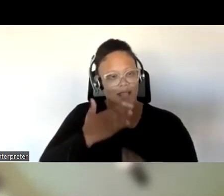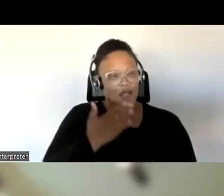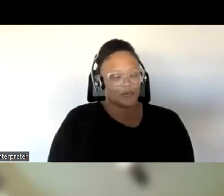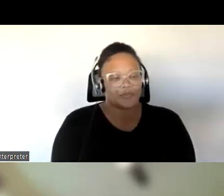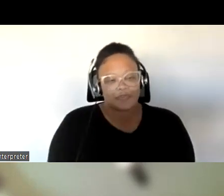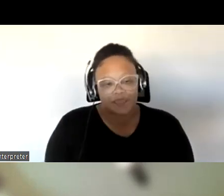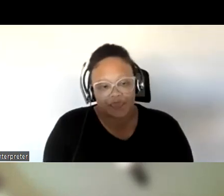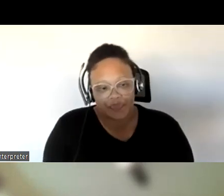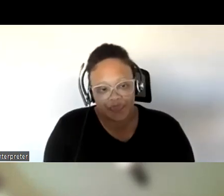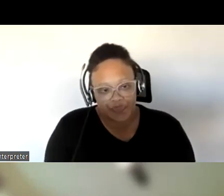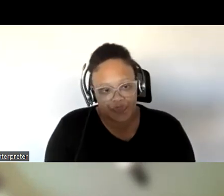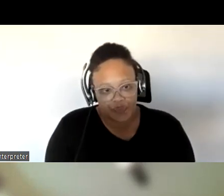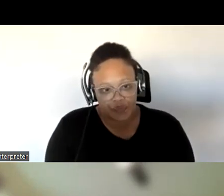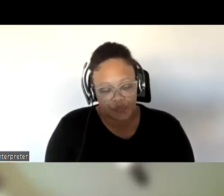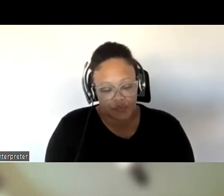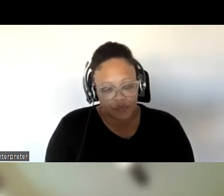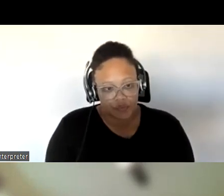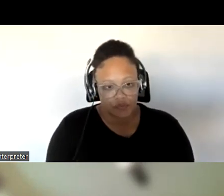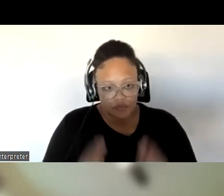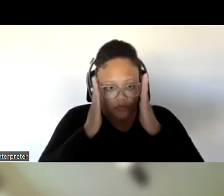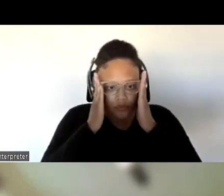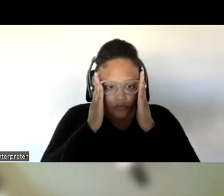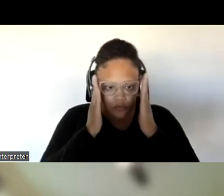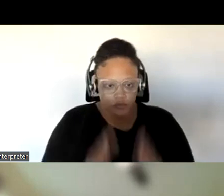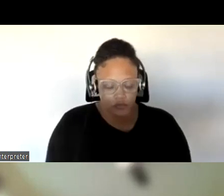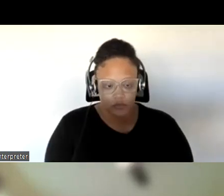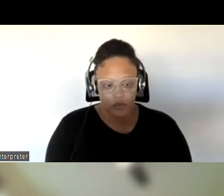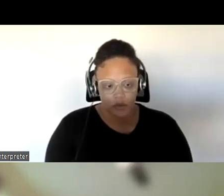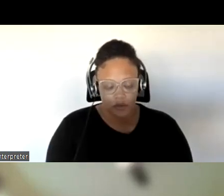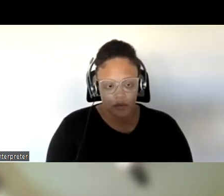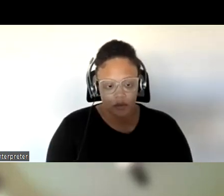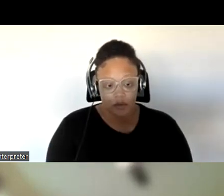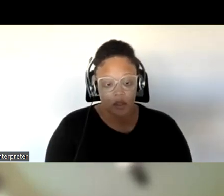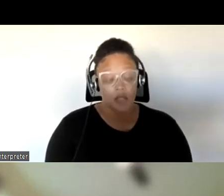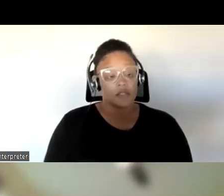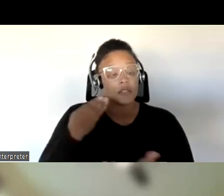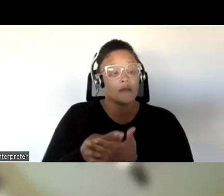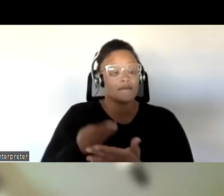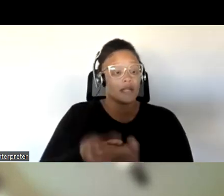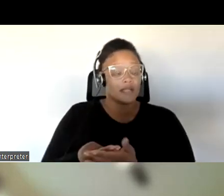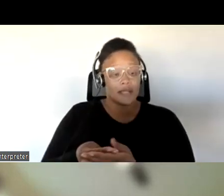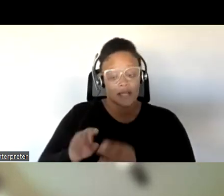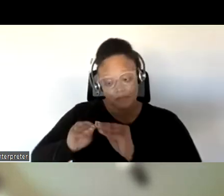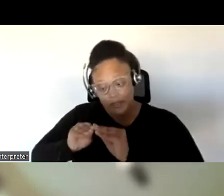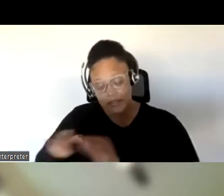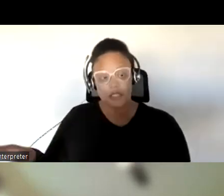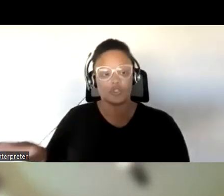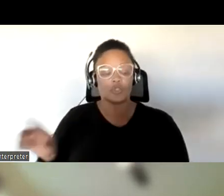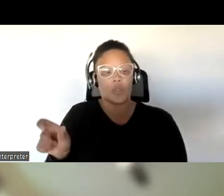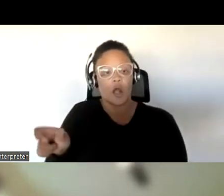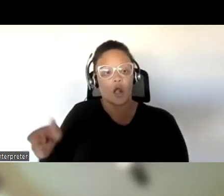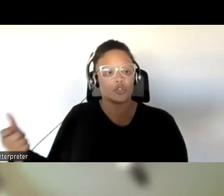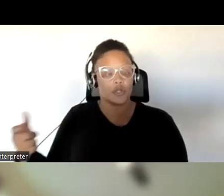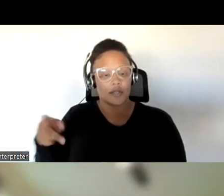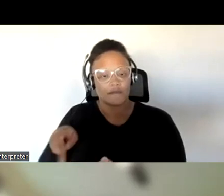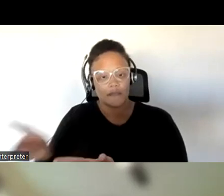So the funding has been released to the alternative payment programs only. So those are the only entities for whom funding has